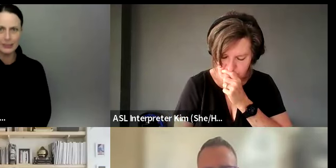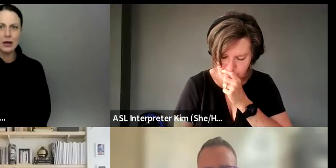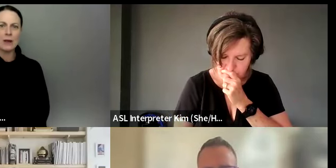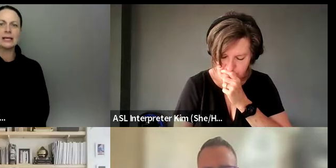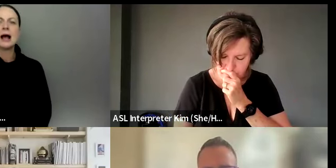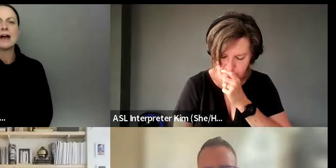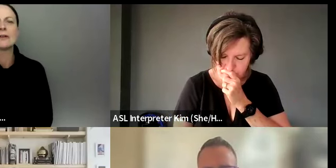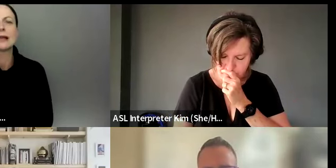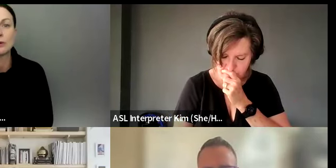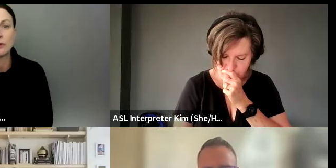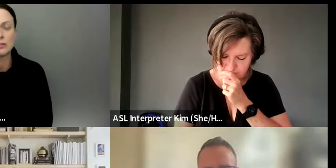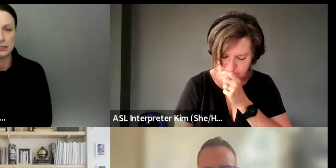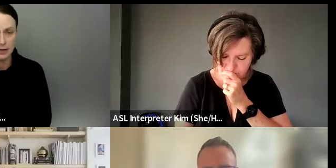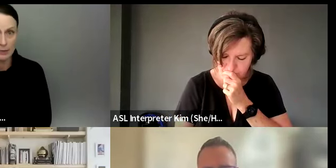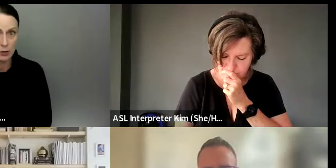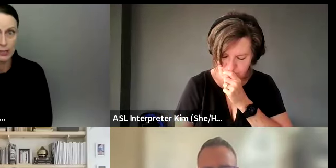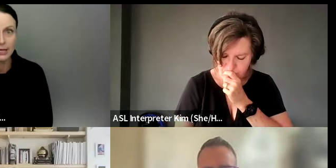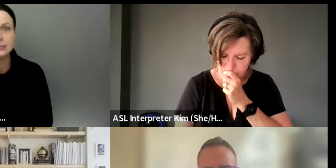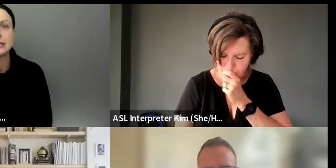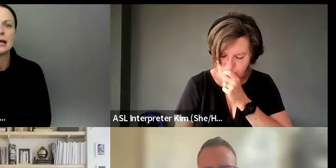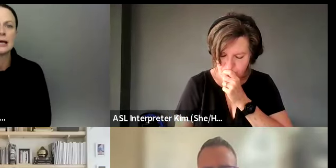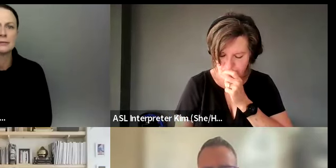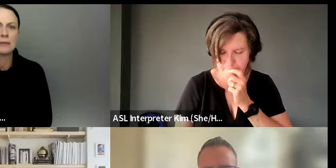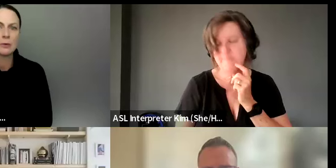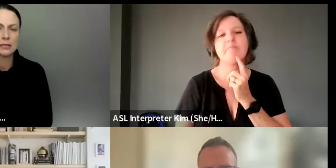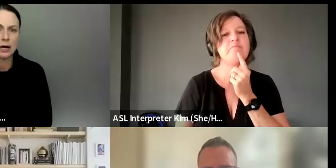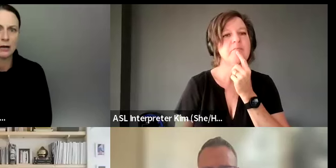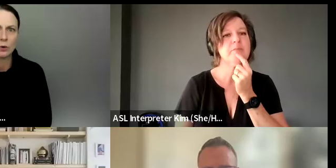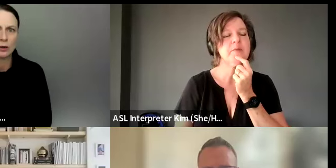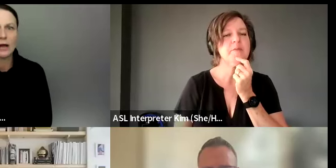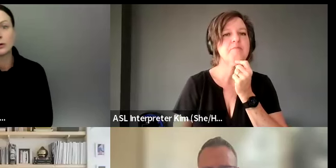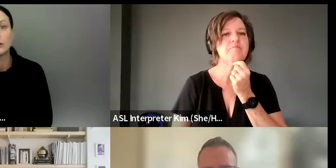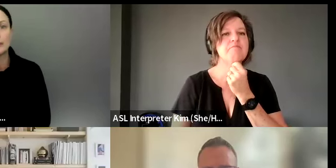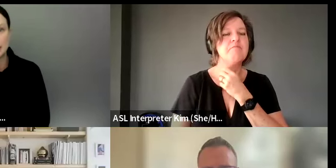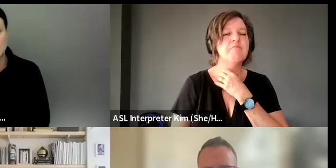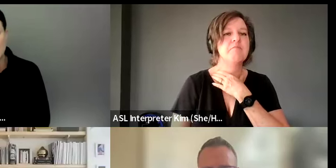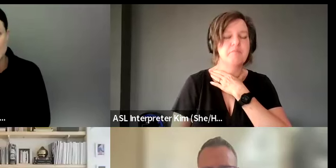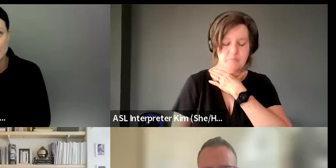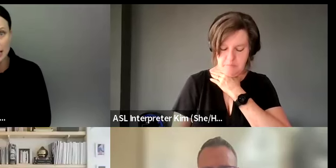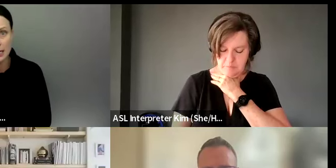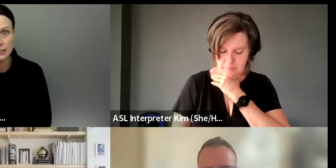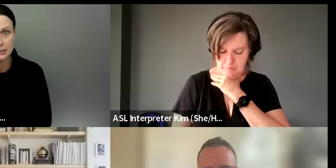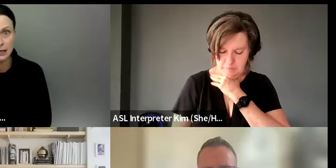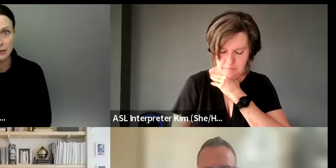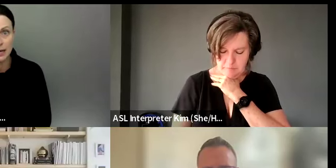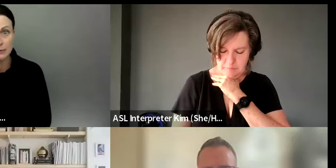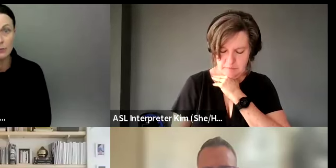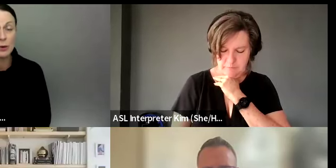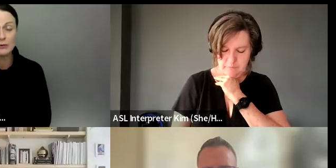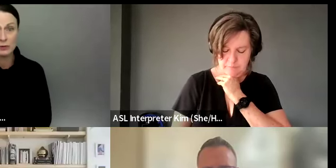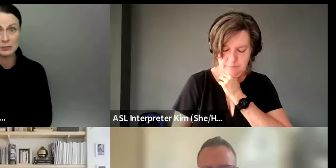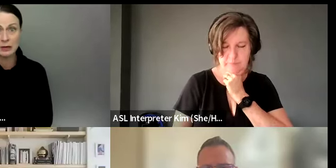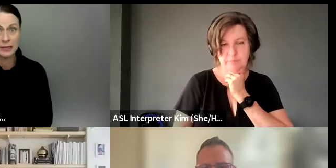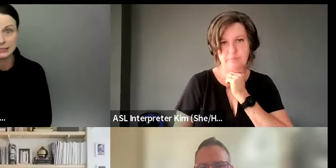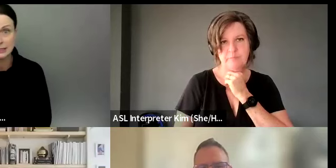talk. You know, I mean, I feel like we've all talked a lot about Kubernetes, and maybe we could talk more other cloud native topics. And it'd